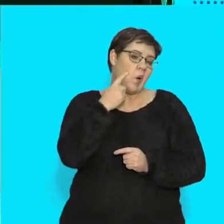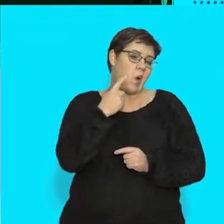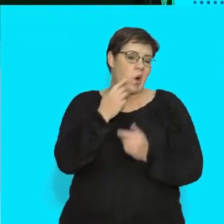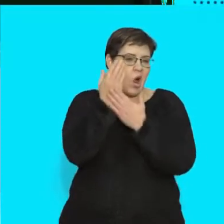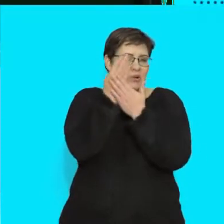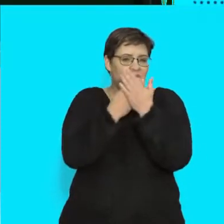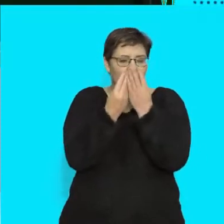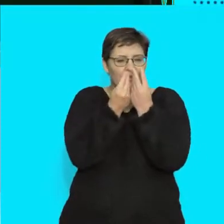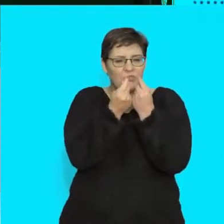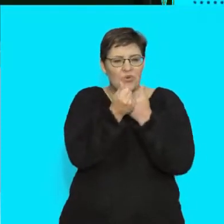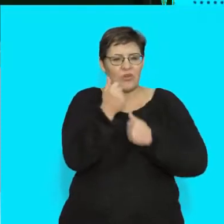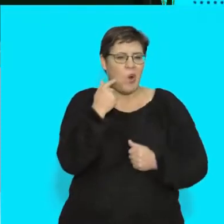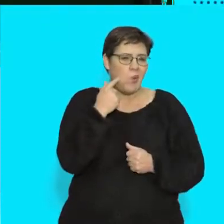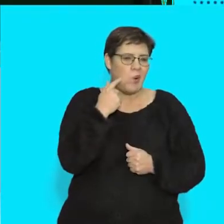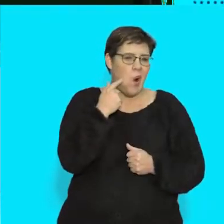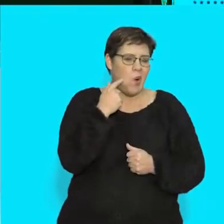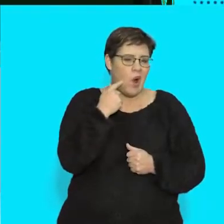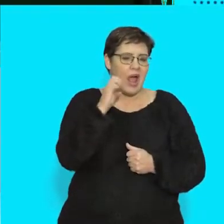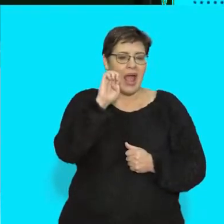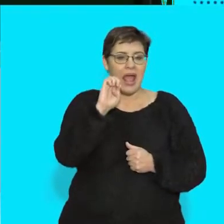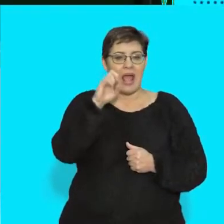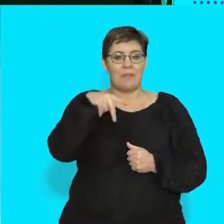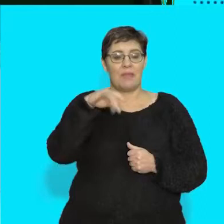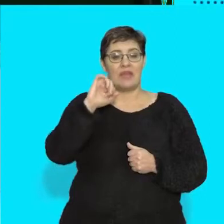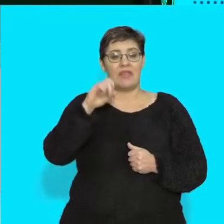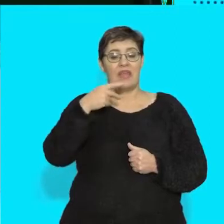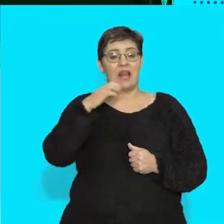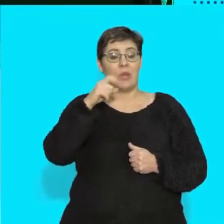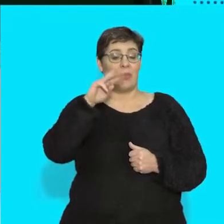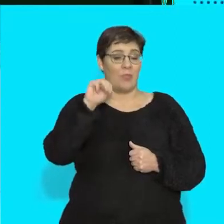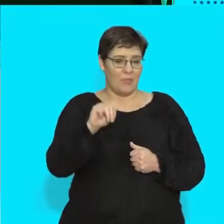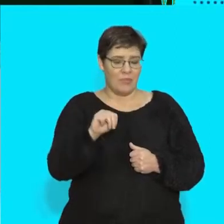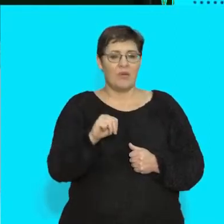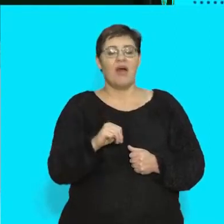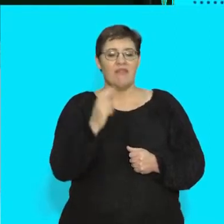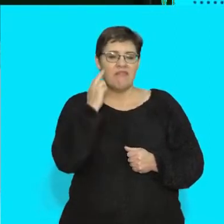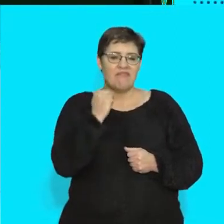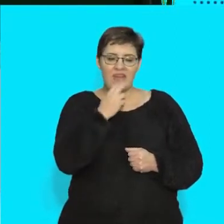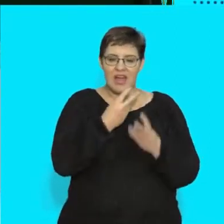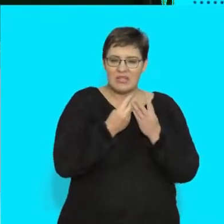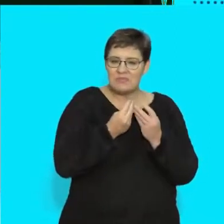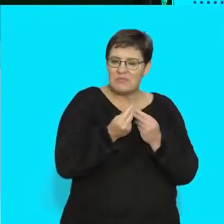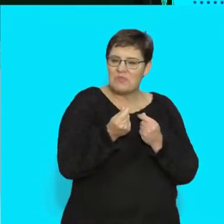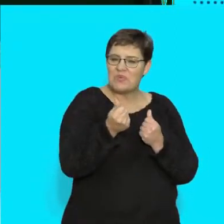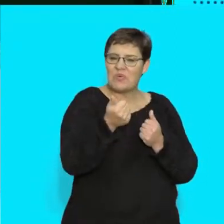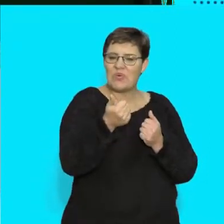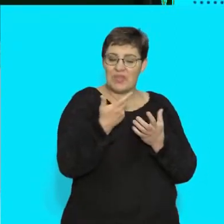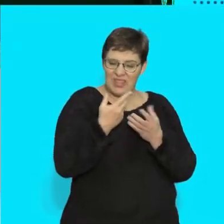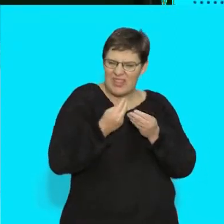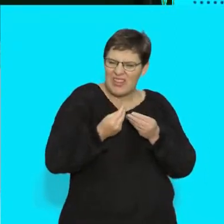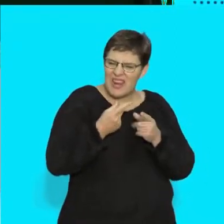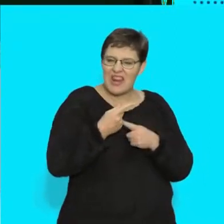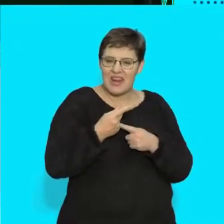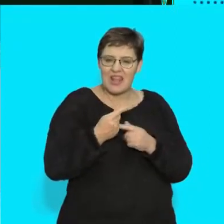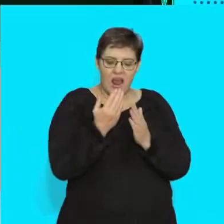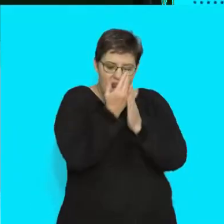smooth, squamous epithelium. Squamous epithelium, lovely, smooth, thin layer,